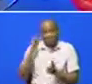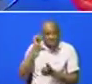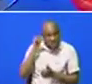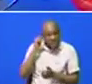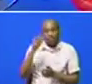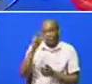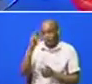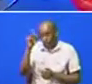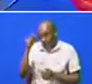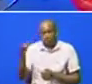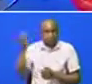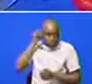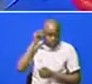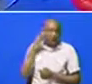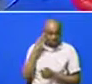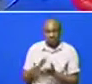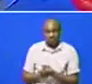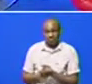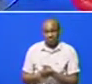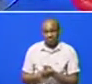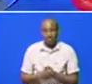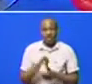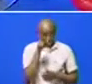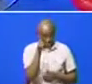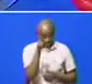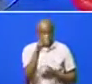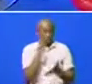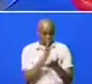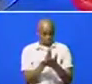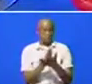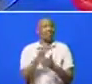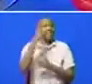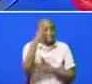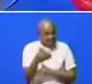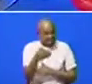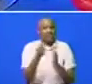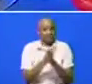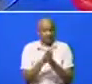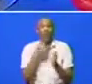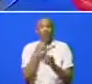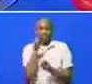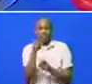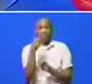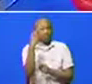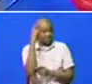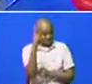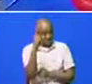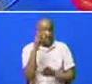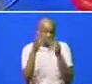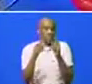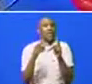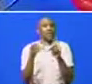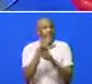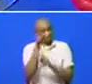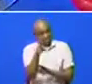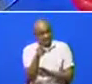example, and transplanting them. Yeah, that's true. That's the next exciting frontier about 3D printing, is the actual printing of